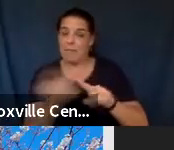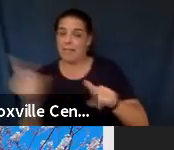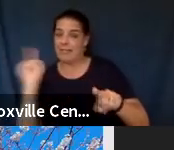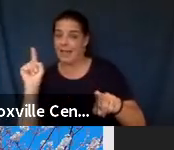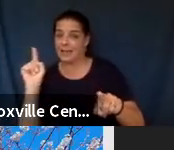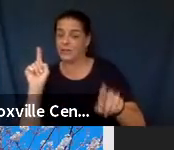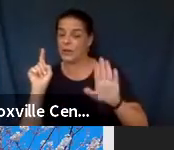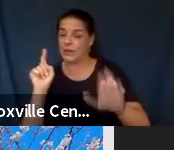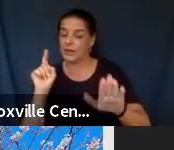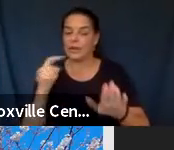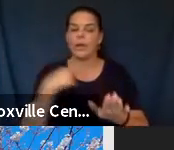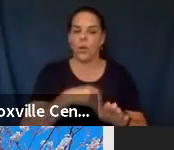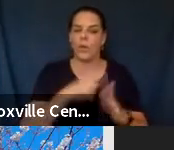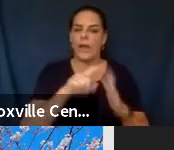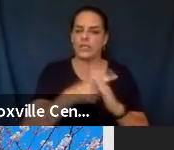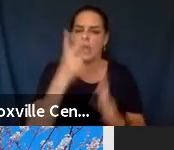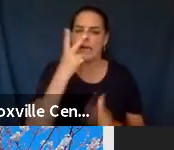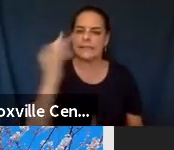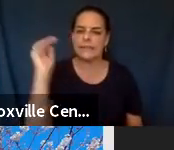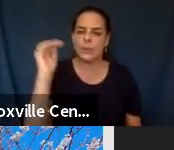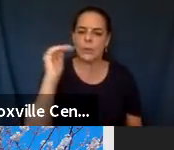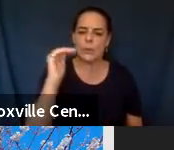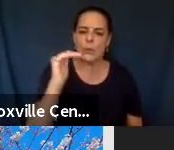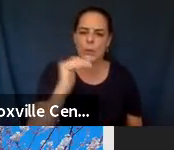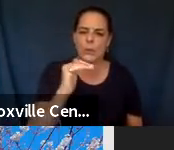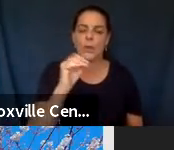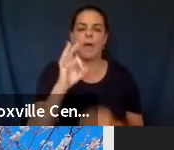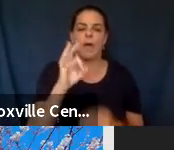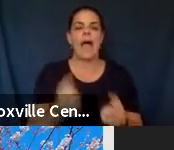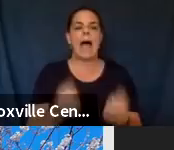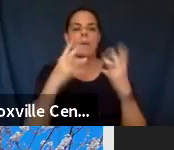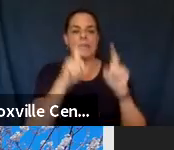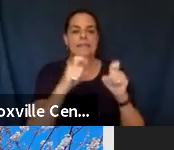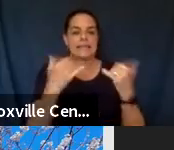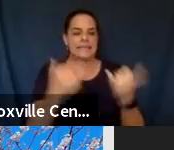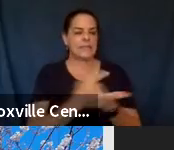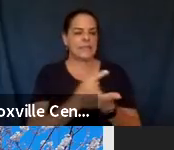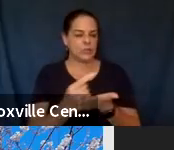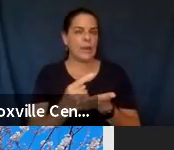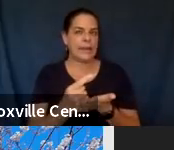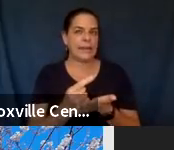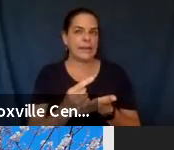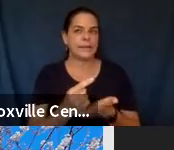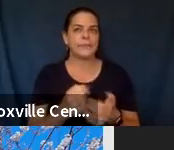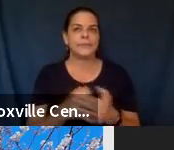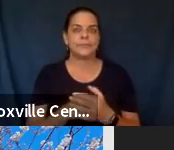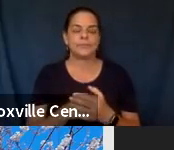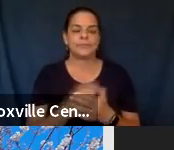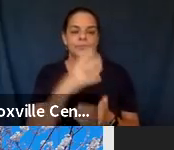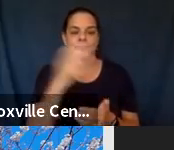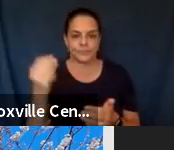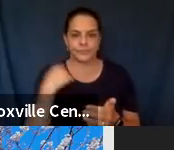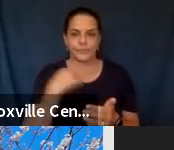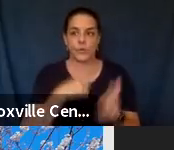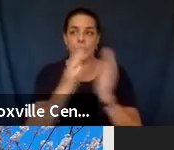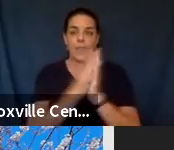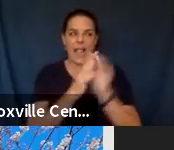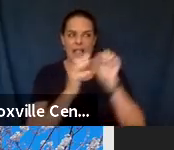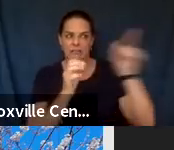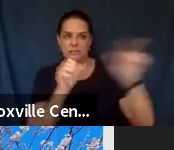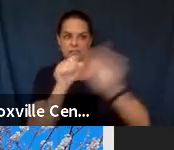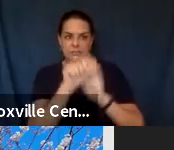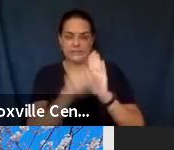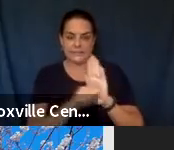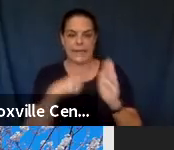little bit of a downturn in volume of testing this week, we believe, and have asked the state about it. I mentioned it in